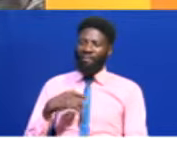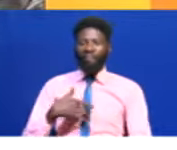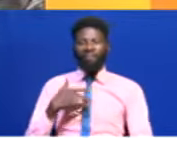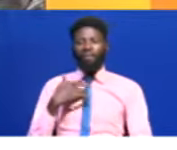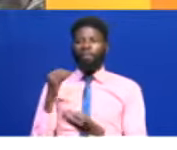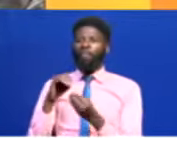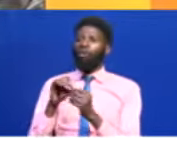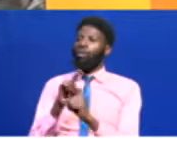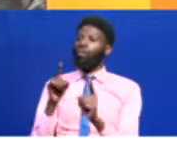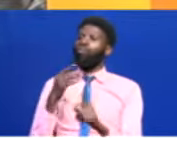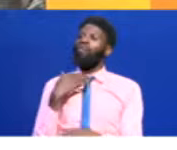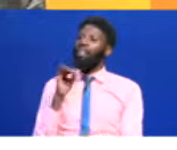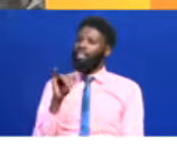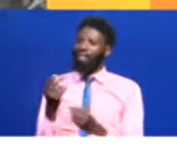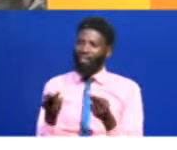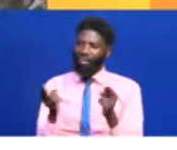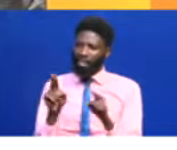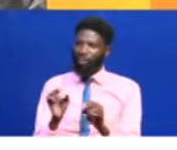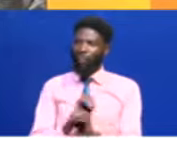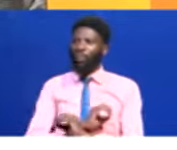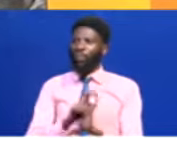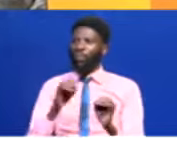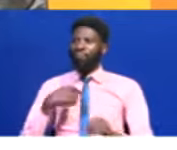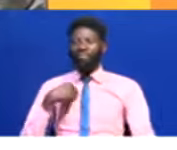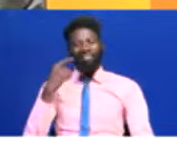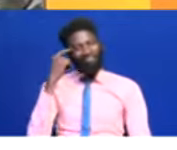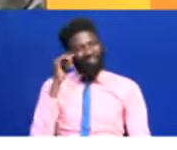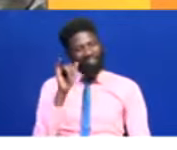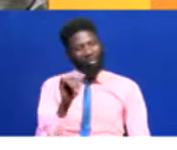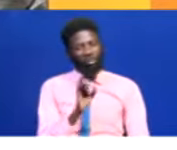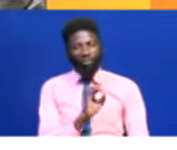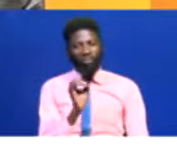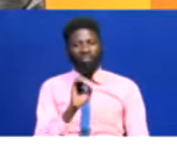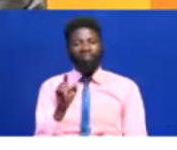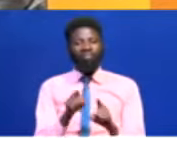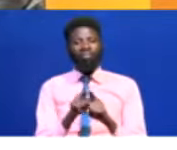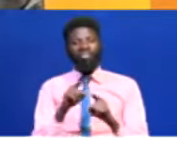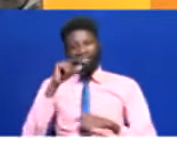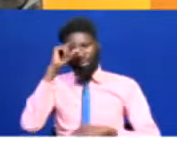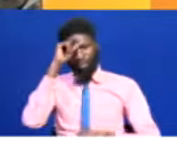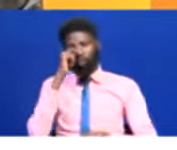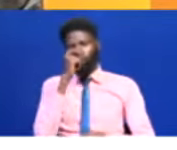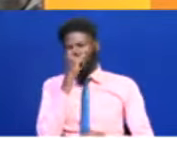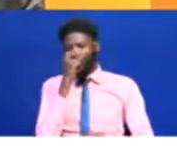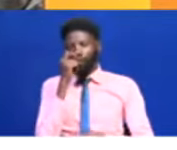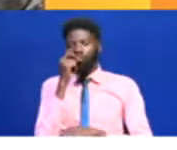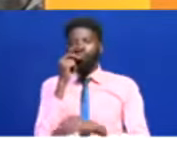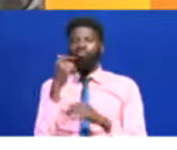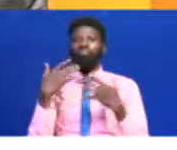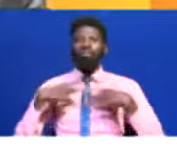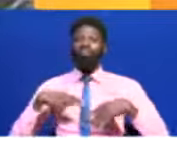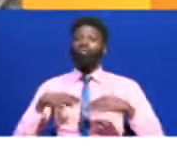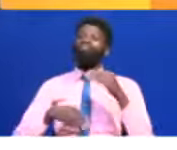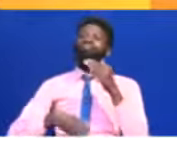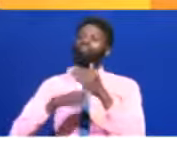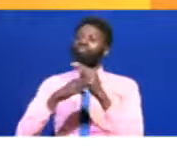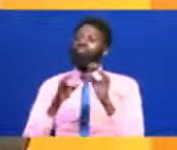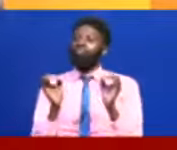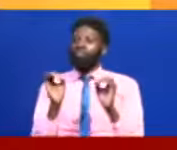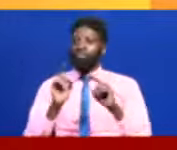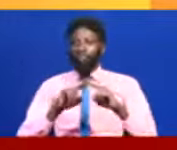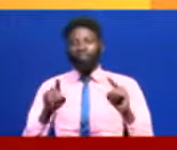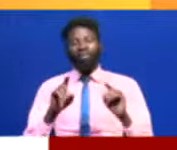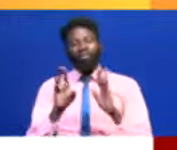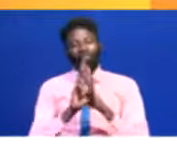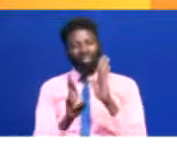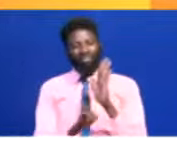really want that to happen. Mm-hmm. I don't think. And it's also, it will not be the wish of the government to kick out people. But of course, there are